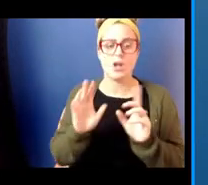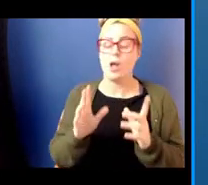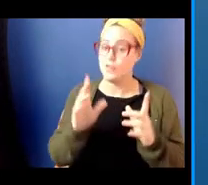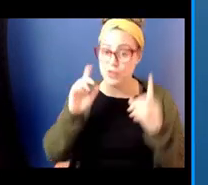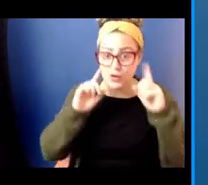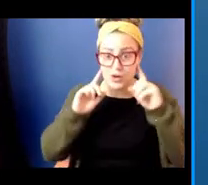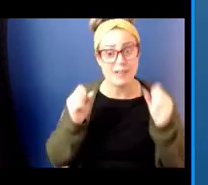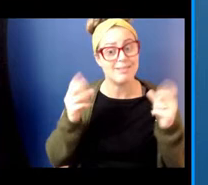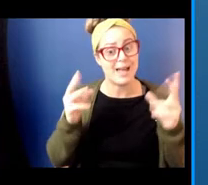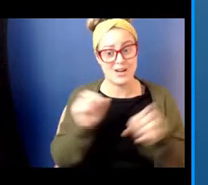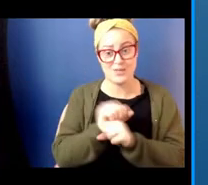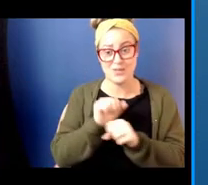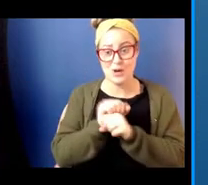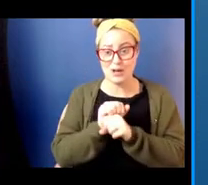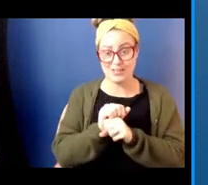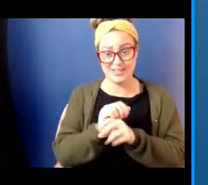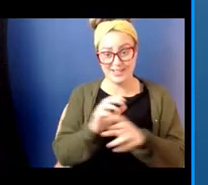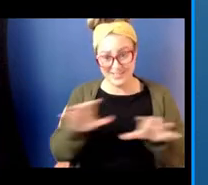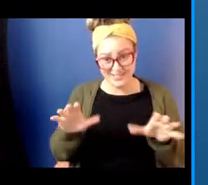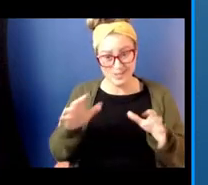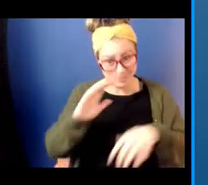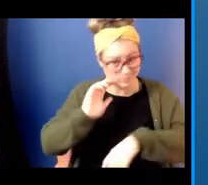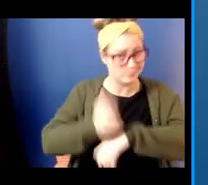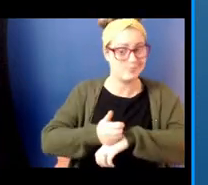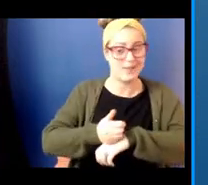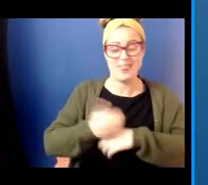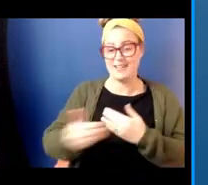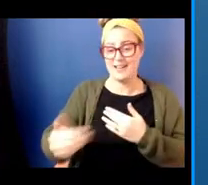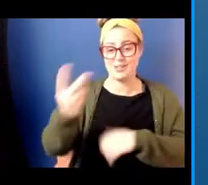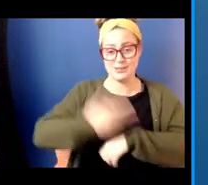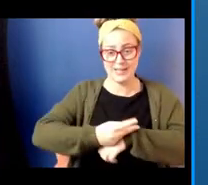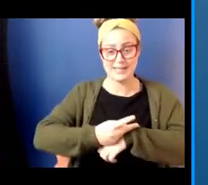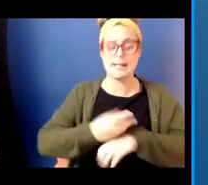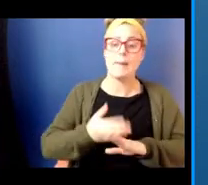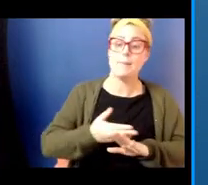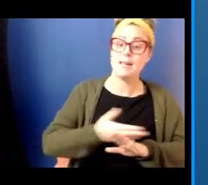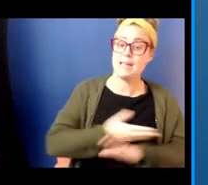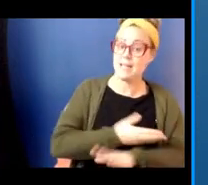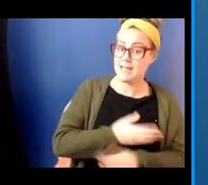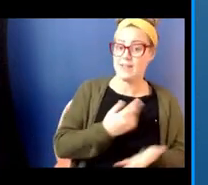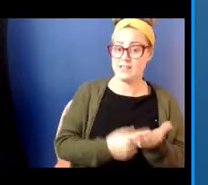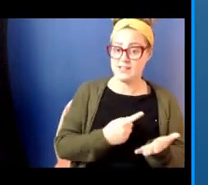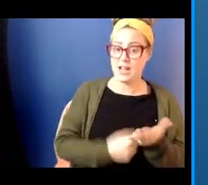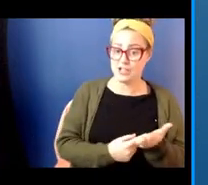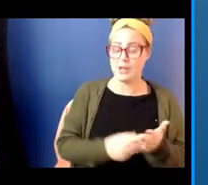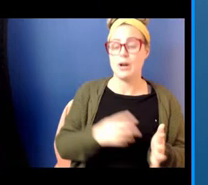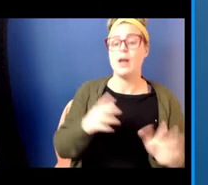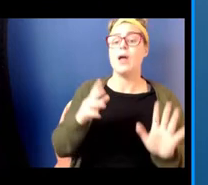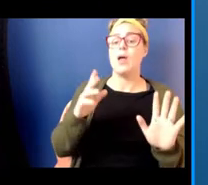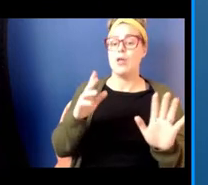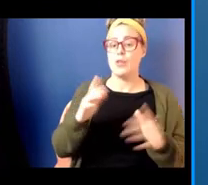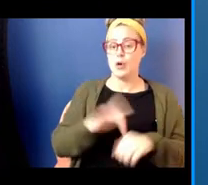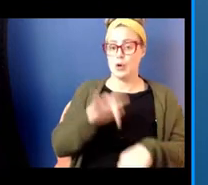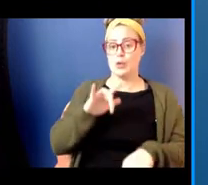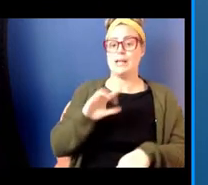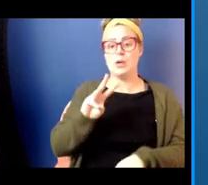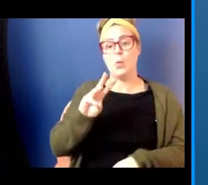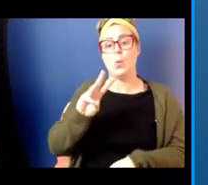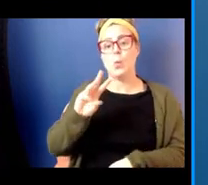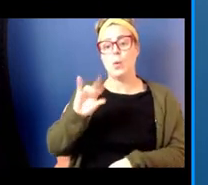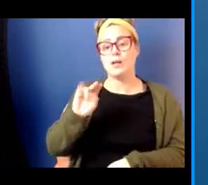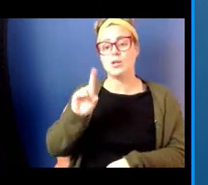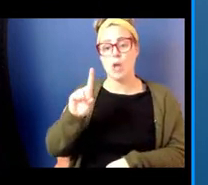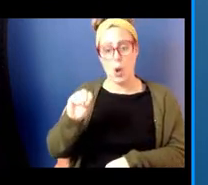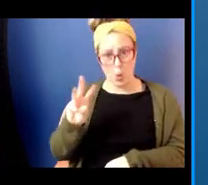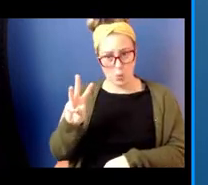beginning with the discussion of the early window I want to begin by acknowledging the letter we received from the